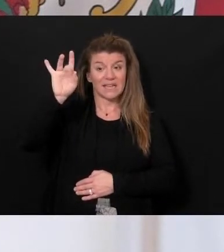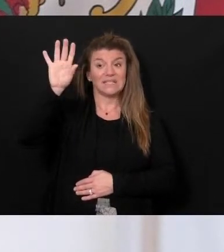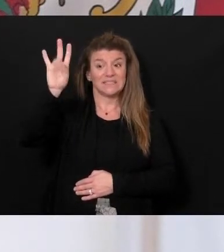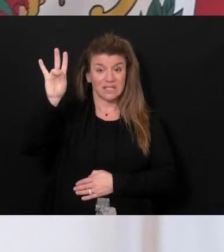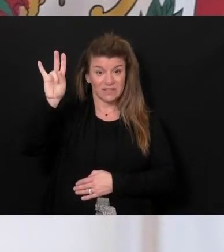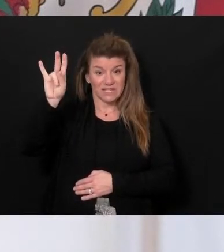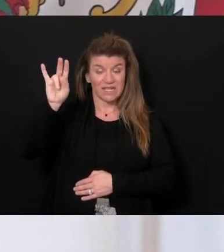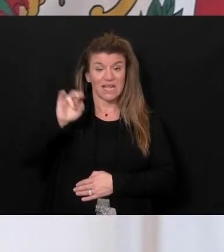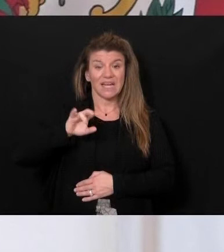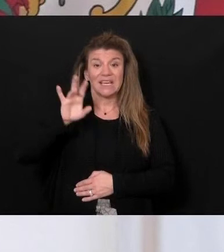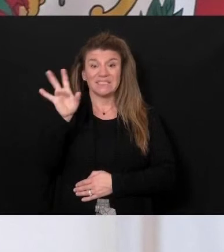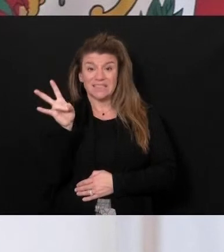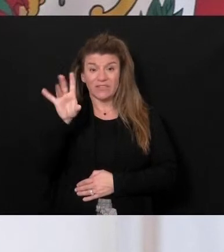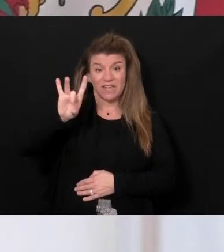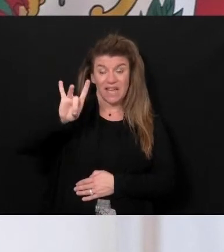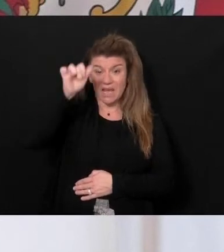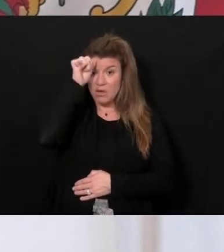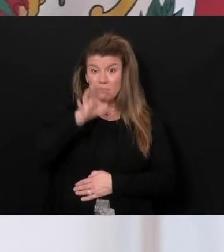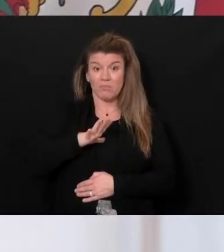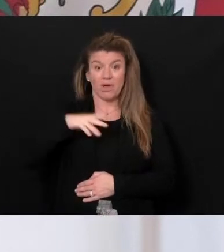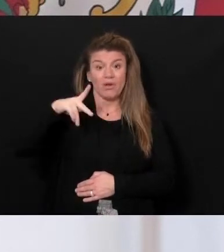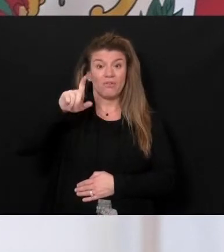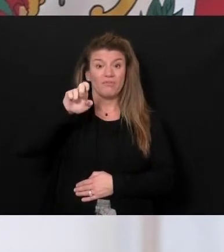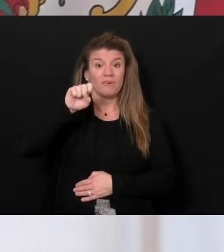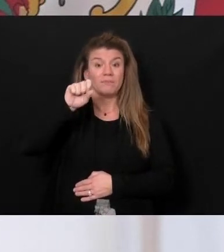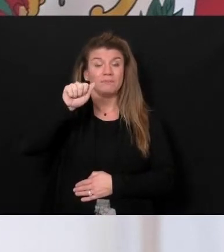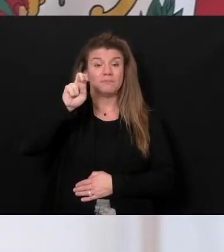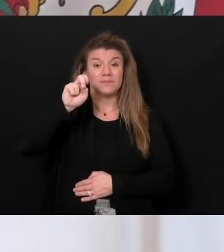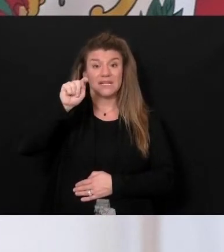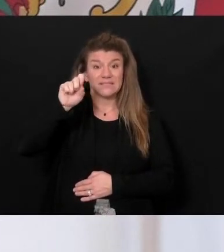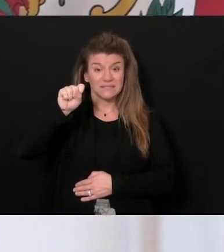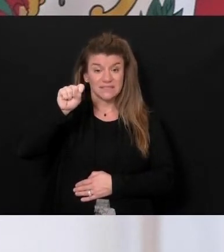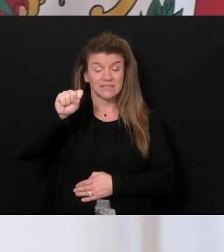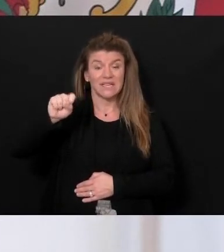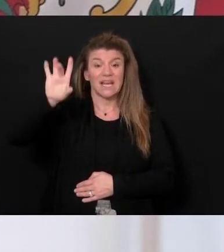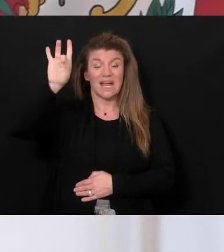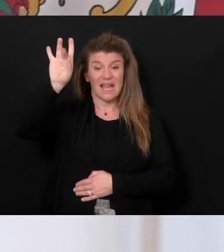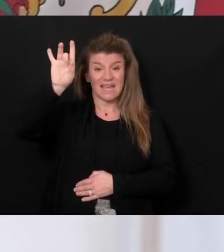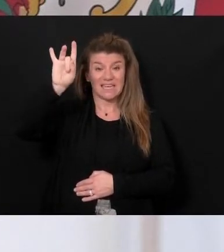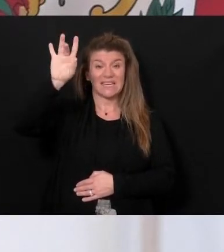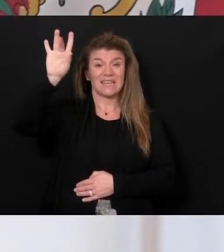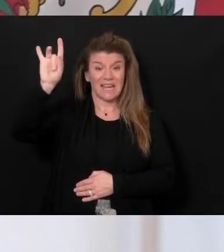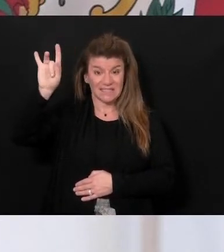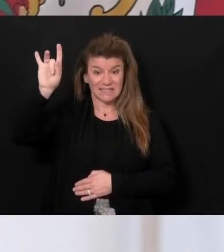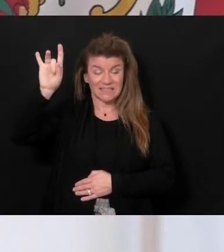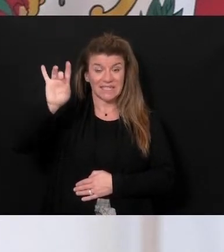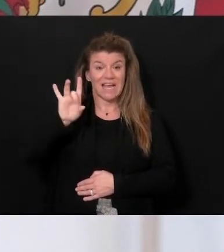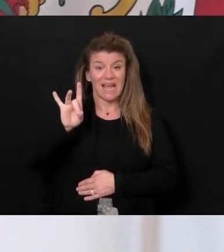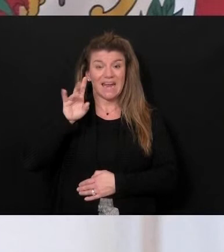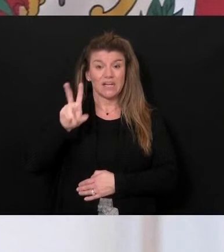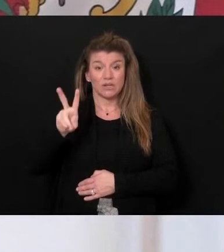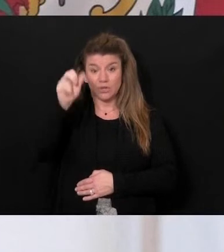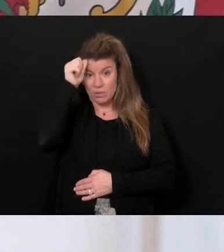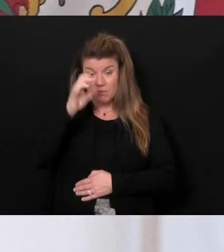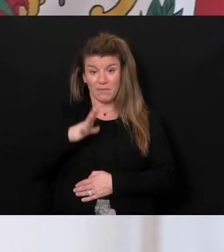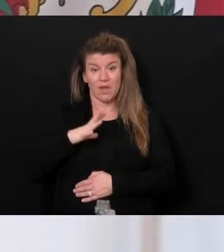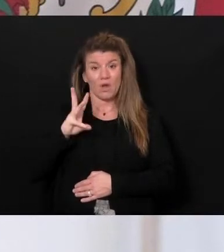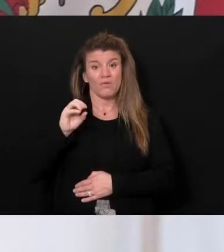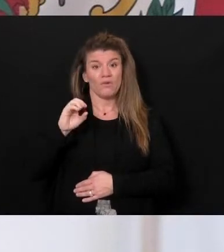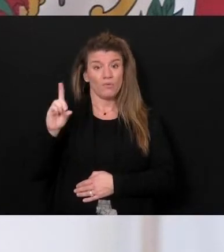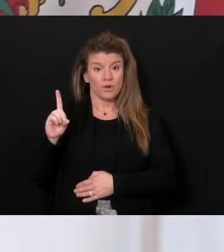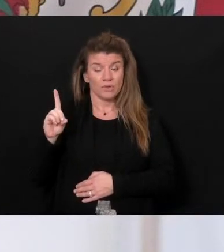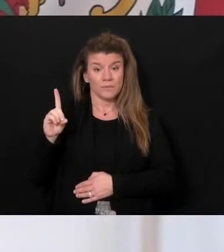1,817th death, a 78-year-old male from Pleasants County. Our 1,818th death, an 82-year-old male from Wood